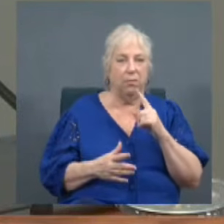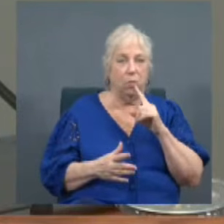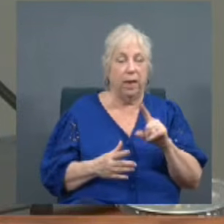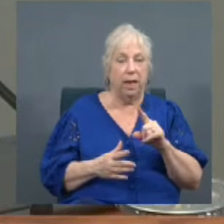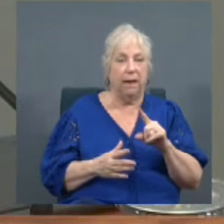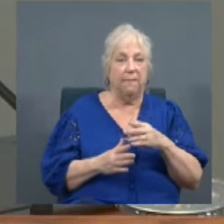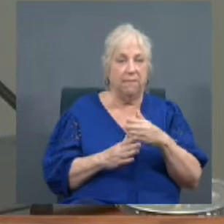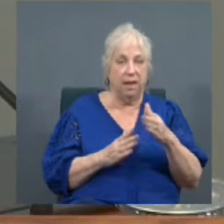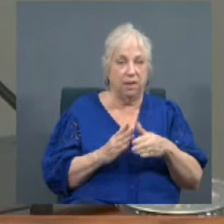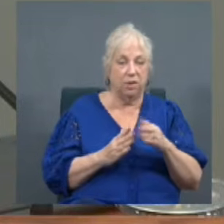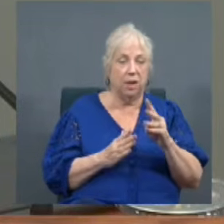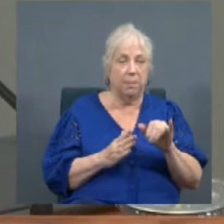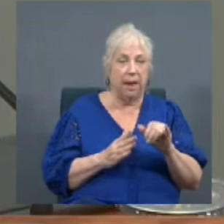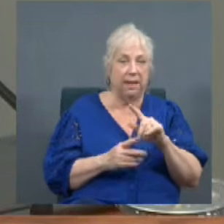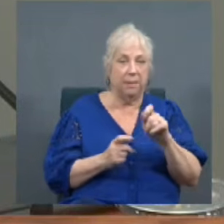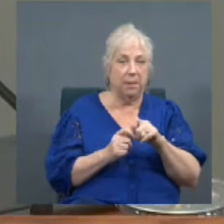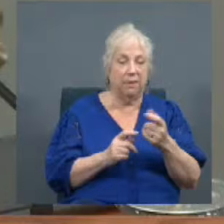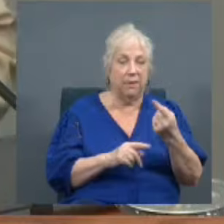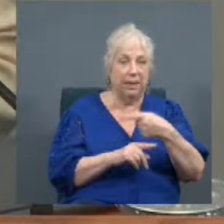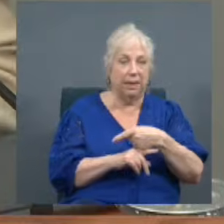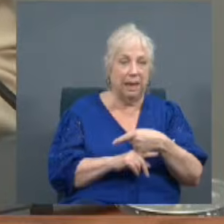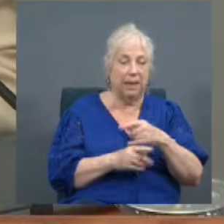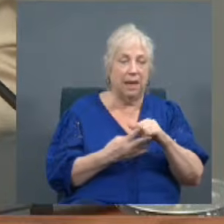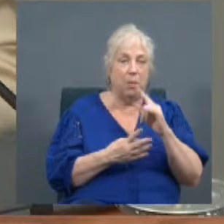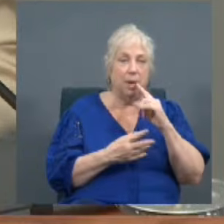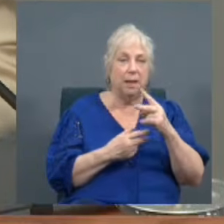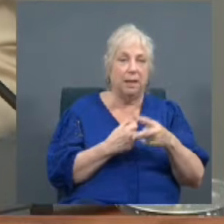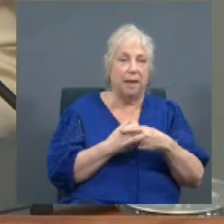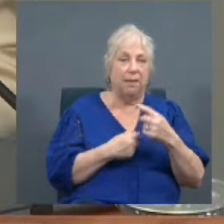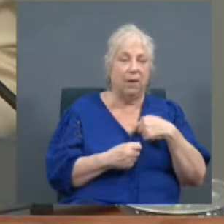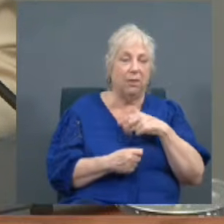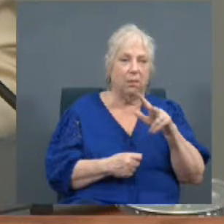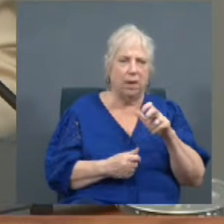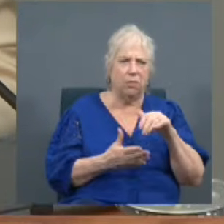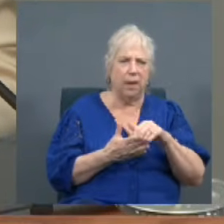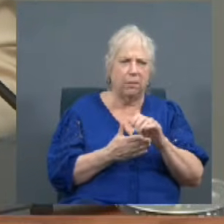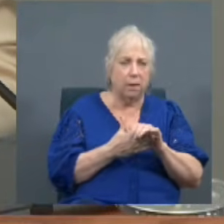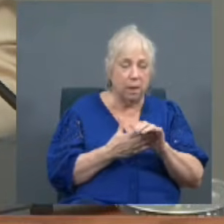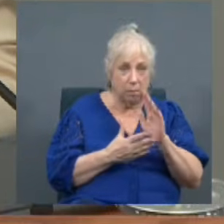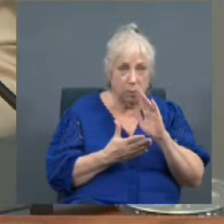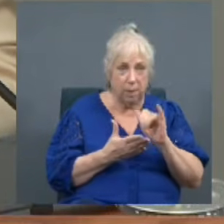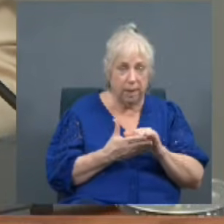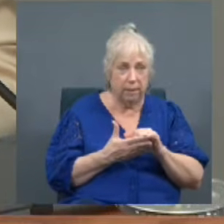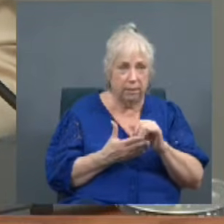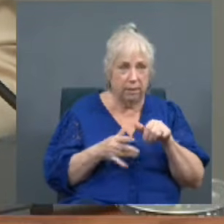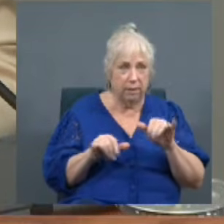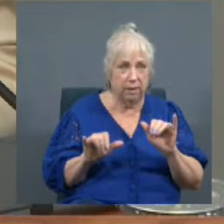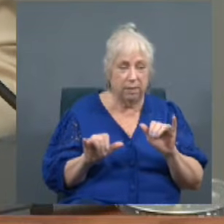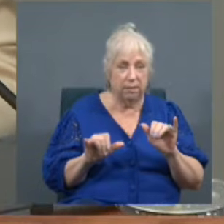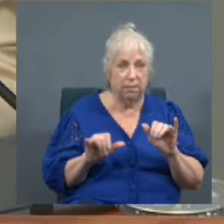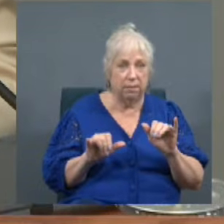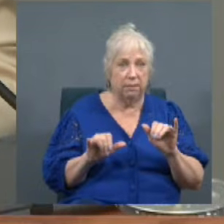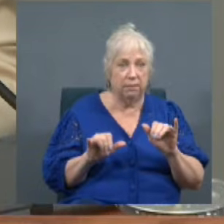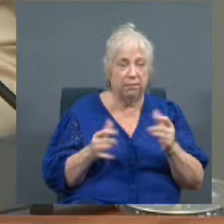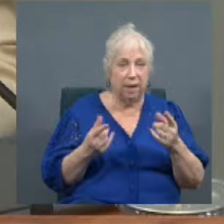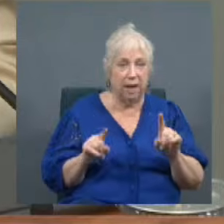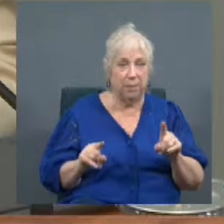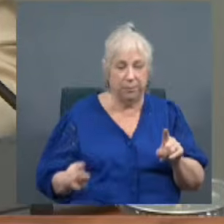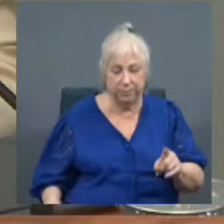certain time, that it would save us $300,000. Are we still going to be able to weigh in on